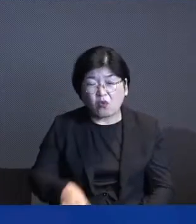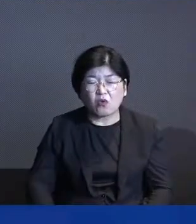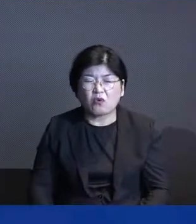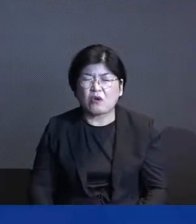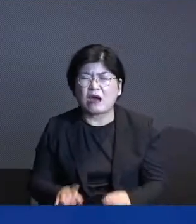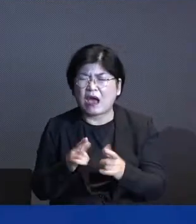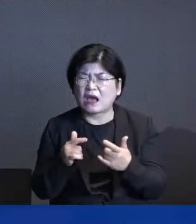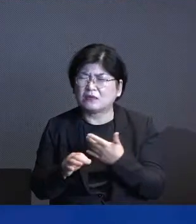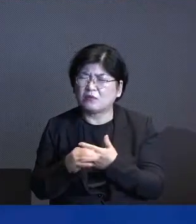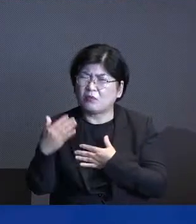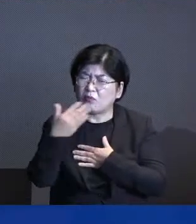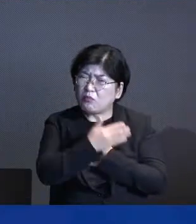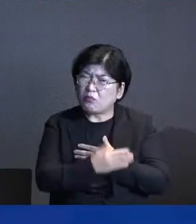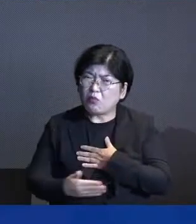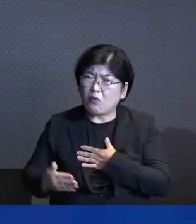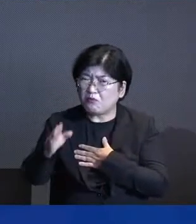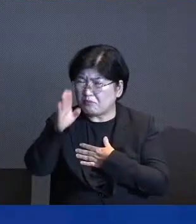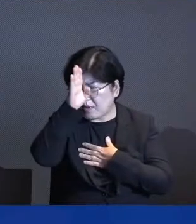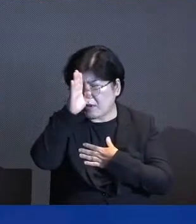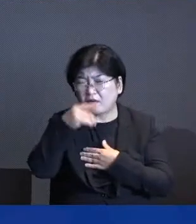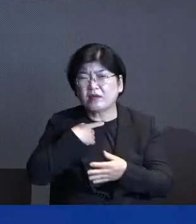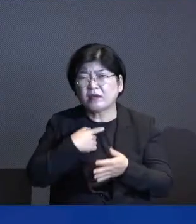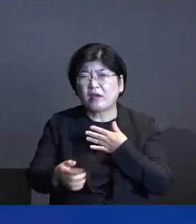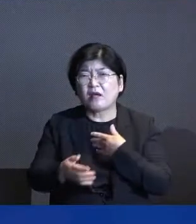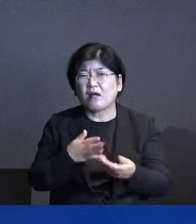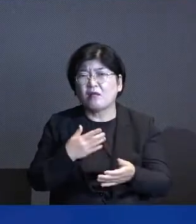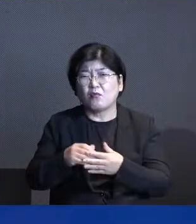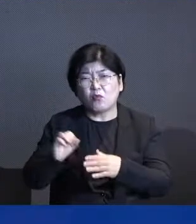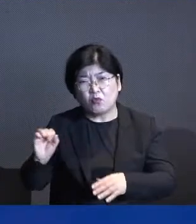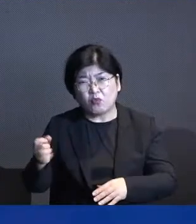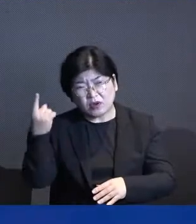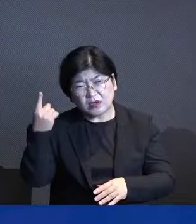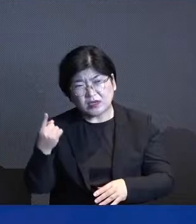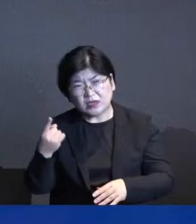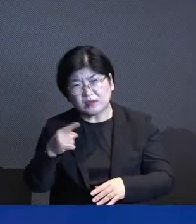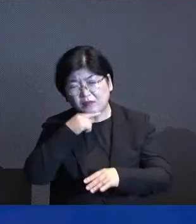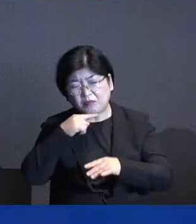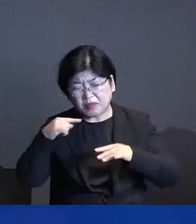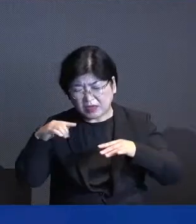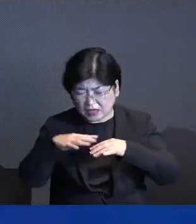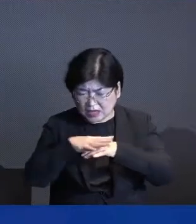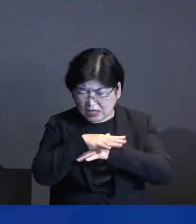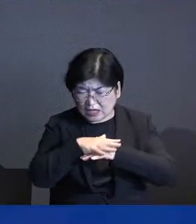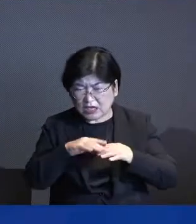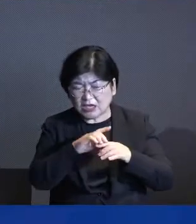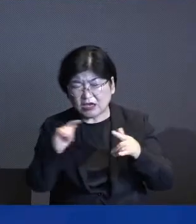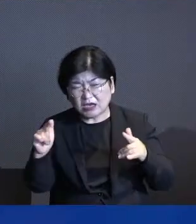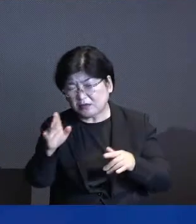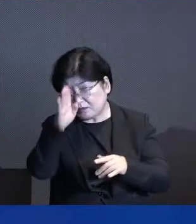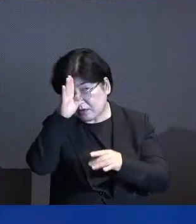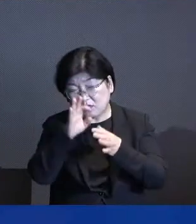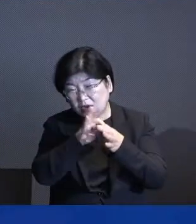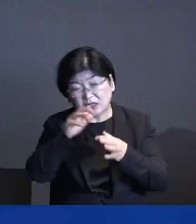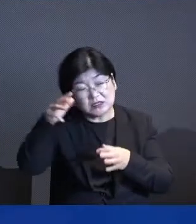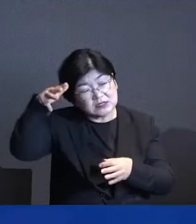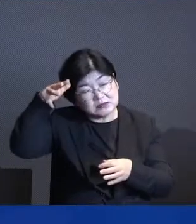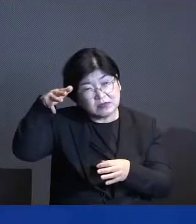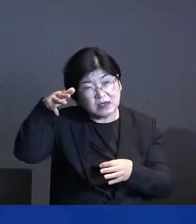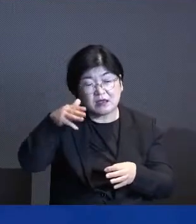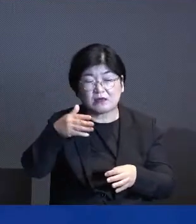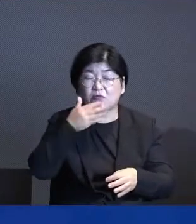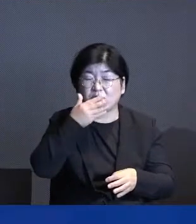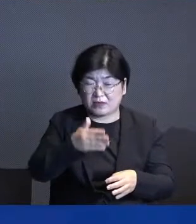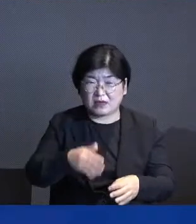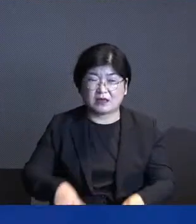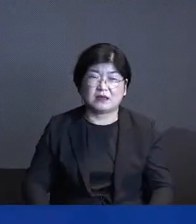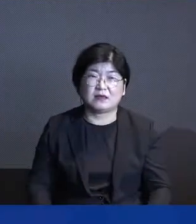like vascular factors, but we can also stay into the healthy, advanced